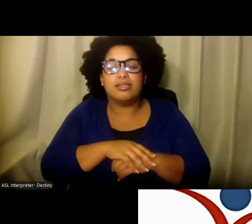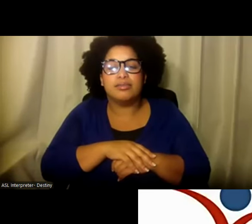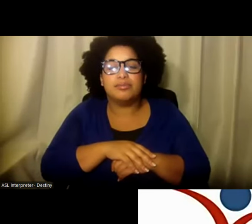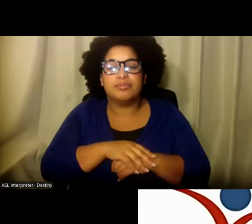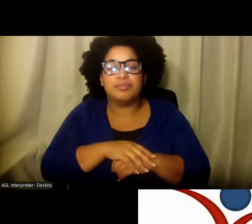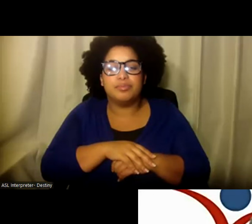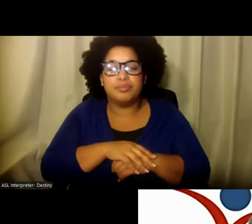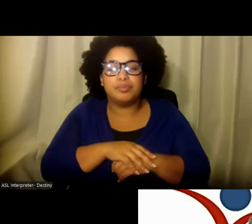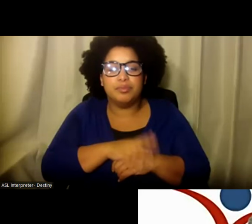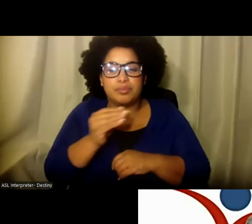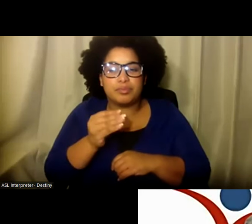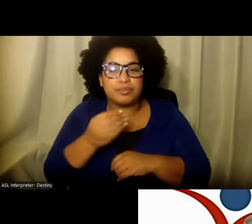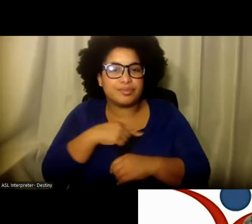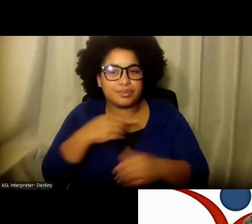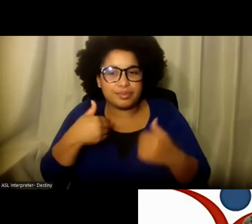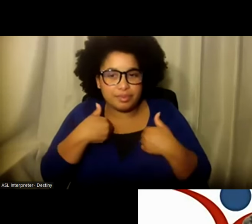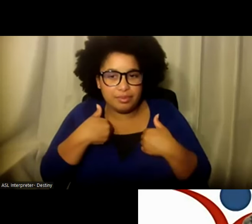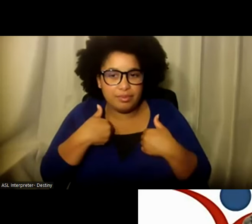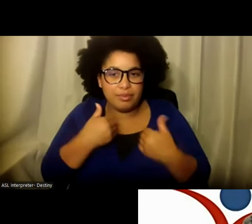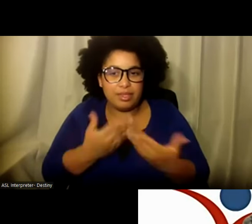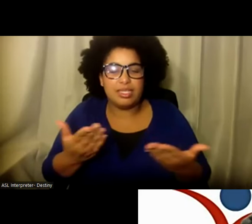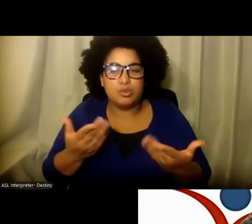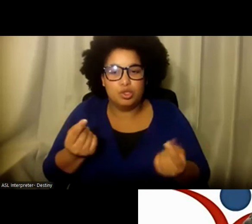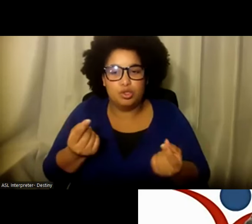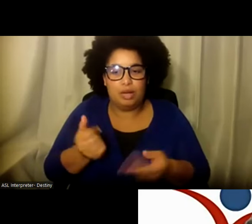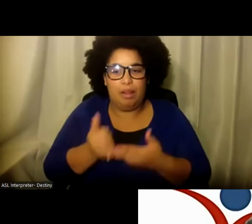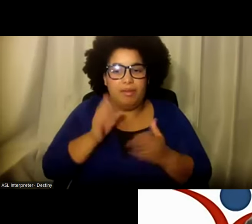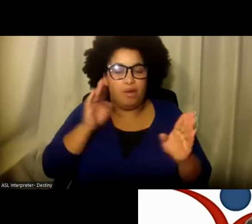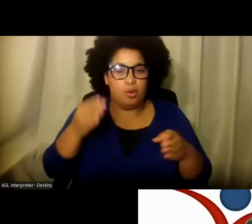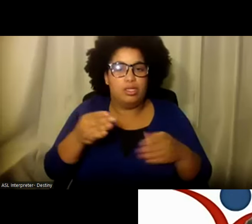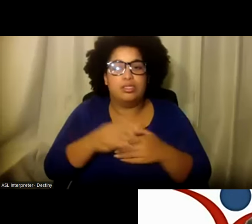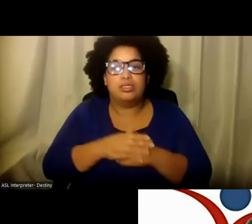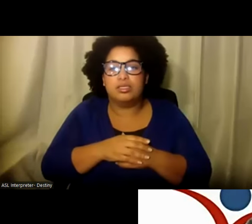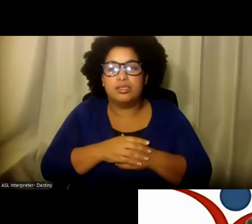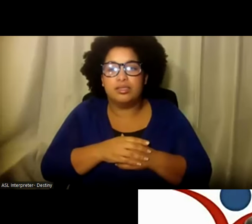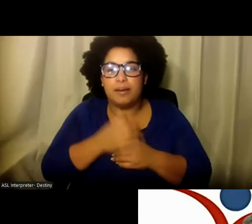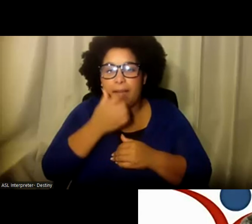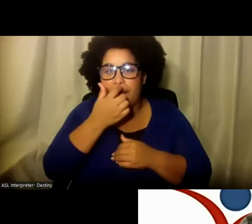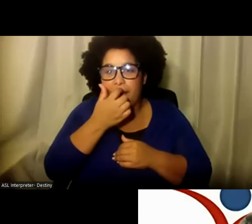And we have things that we do that keep me focused is,